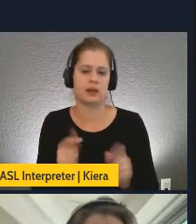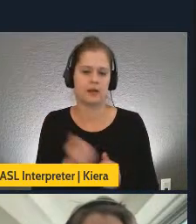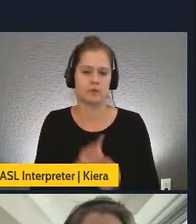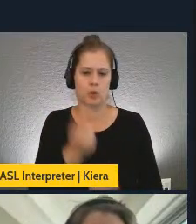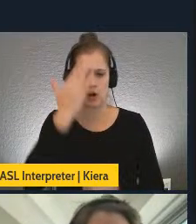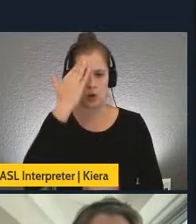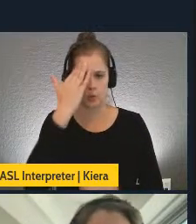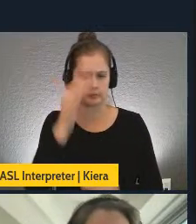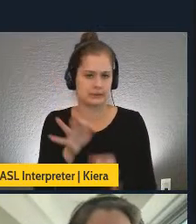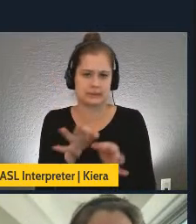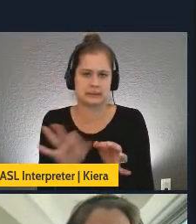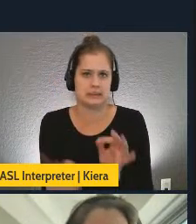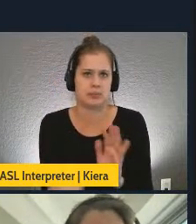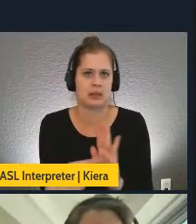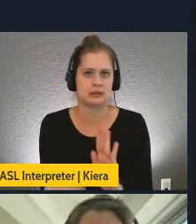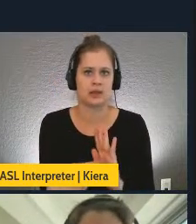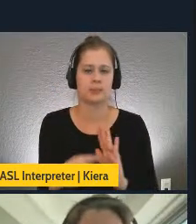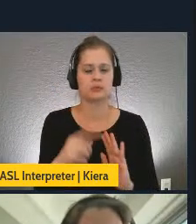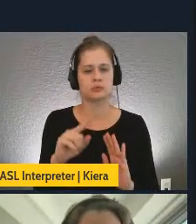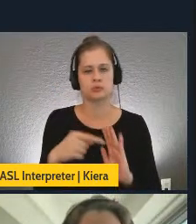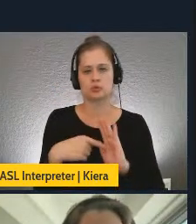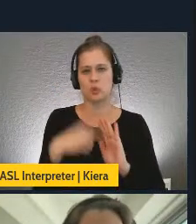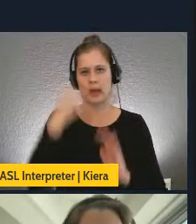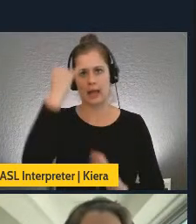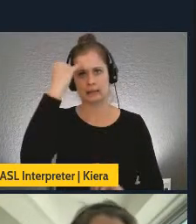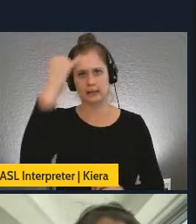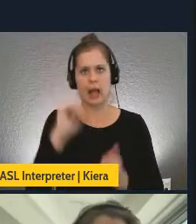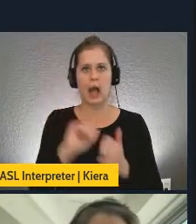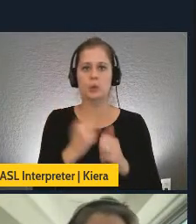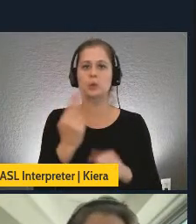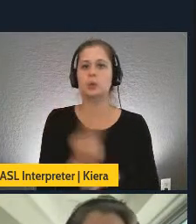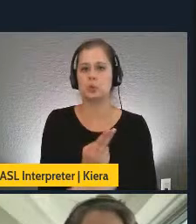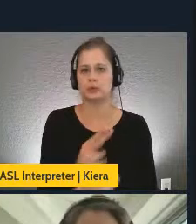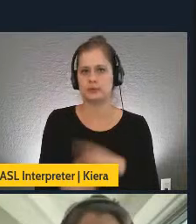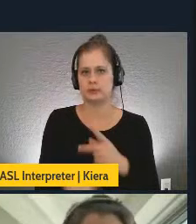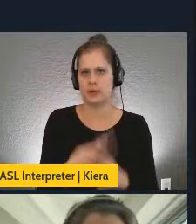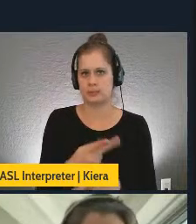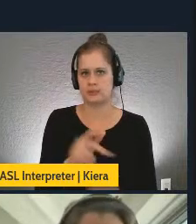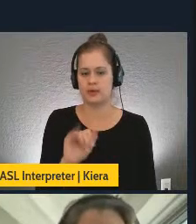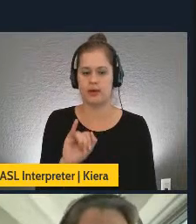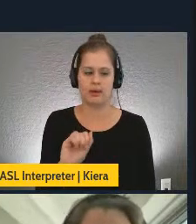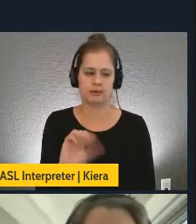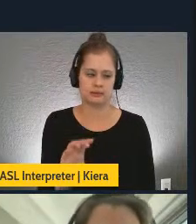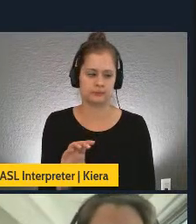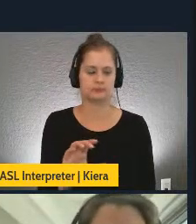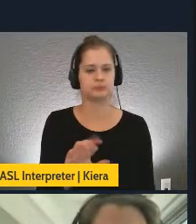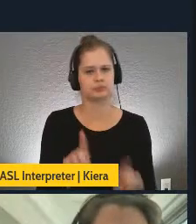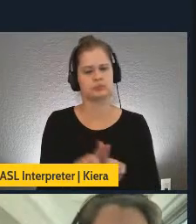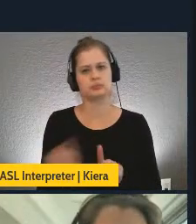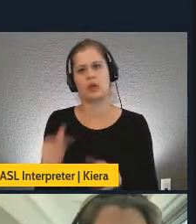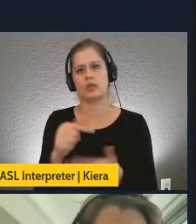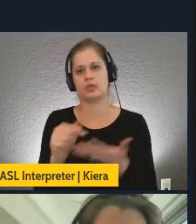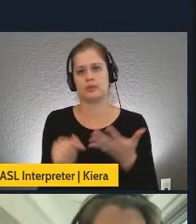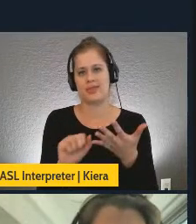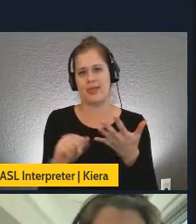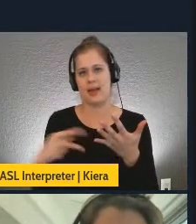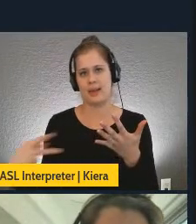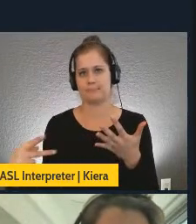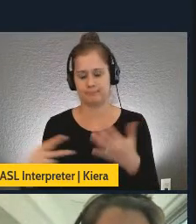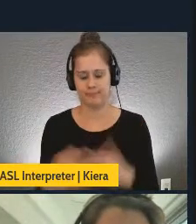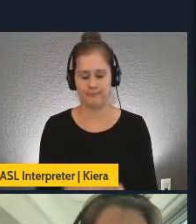simple example for just illustrating the idea of how we could use types in the IAC and also elsewhere in our app.